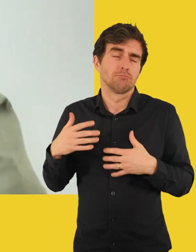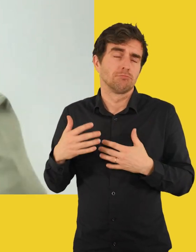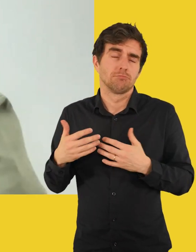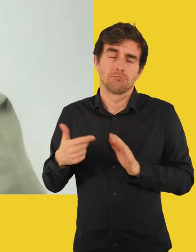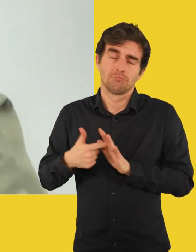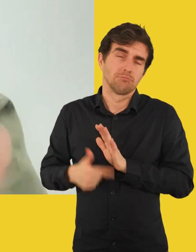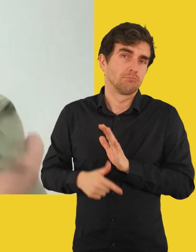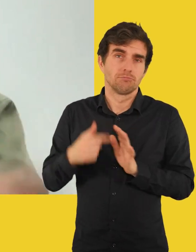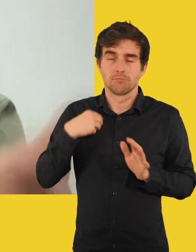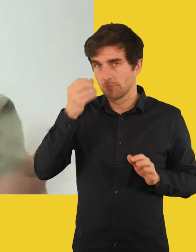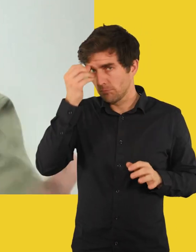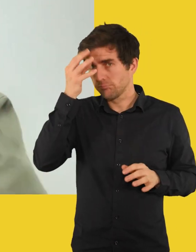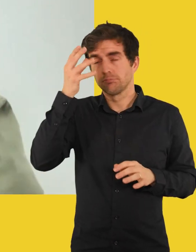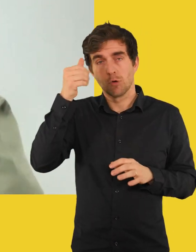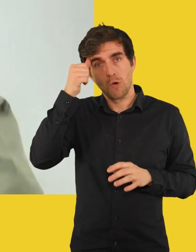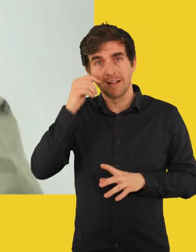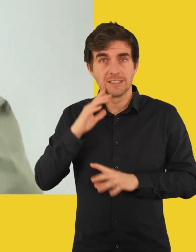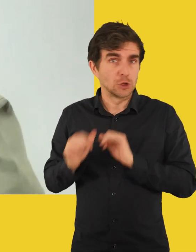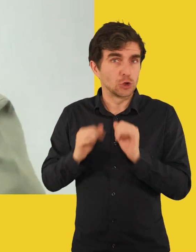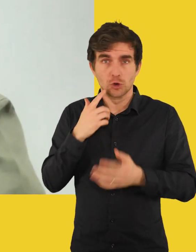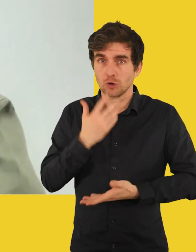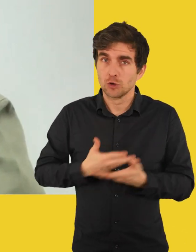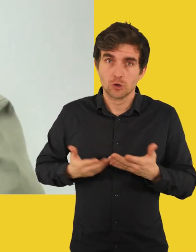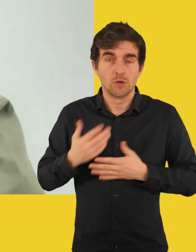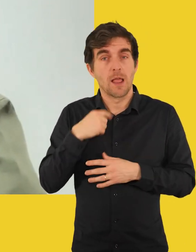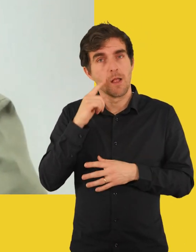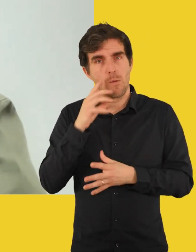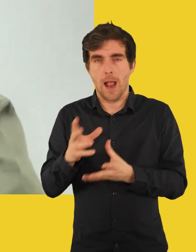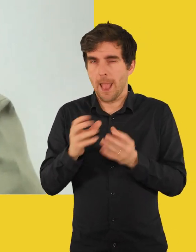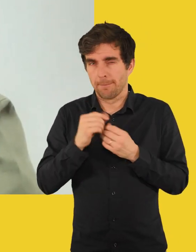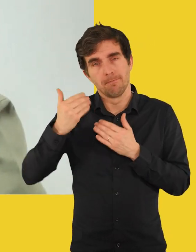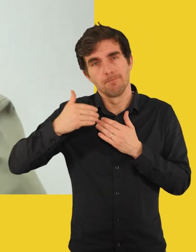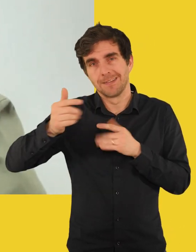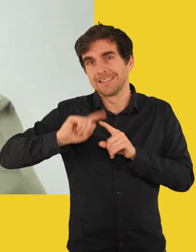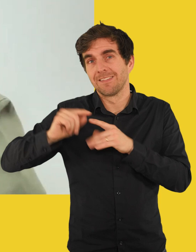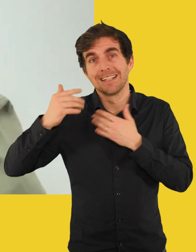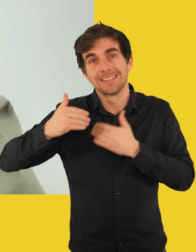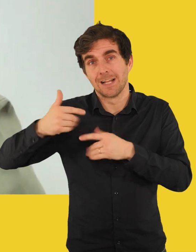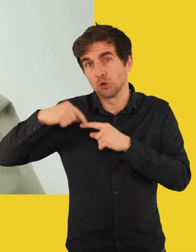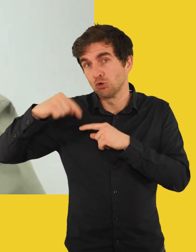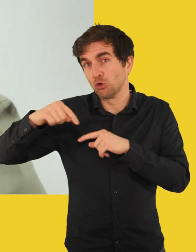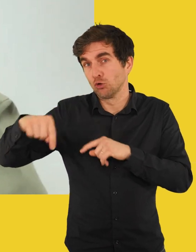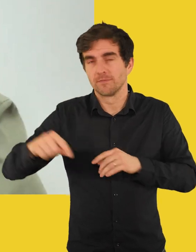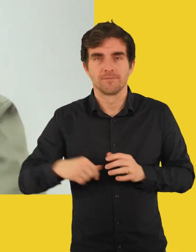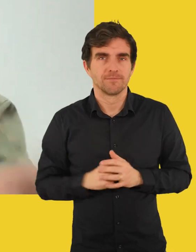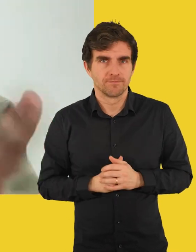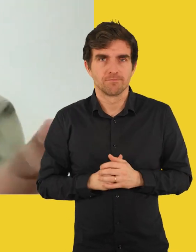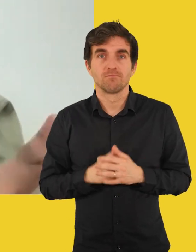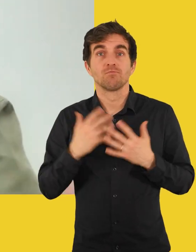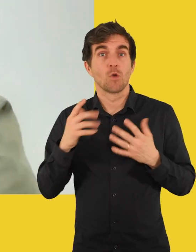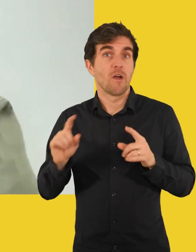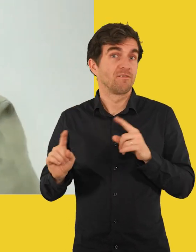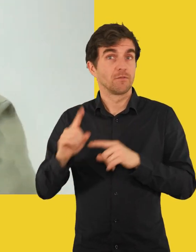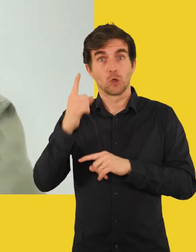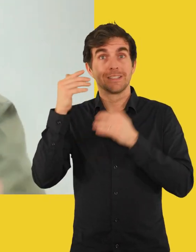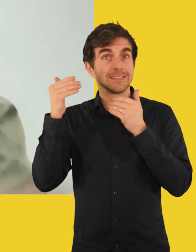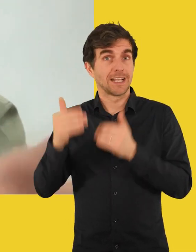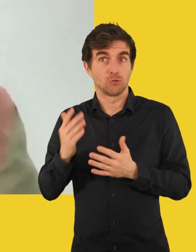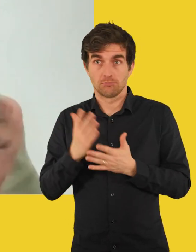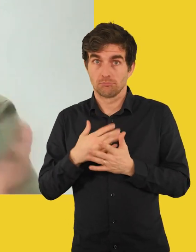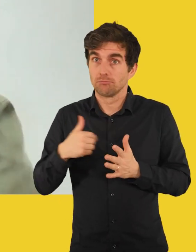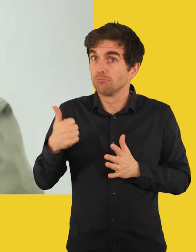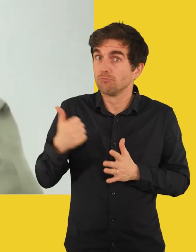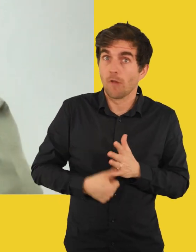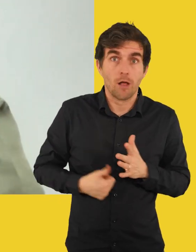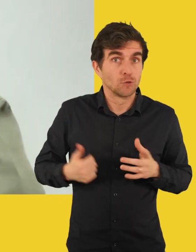think we just keep enhancing our knowledge, and I think that's going to help in the upcoming sessions. So this is the